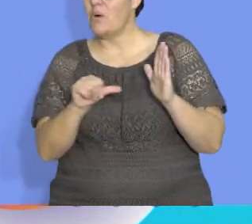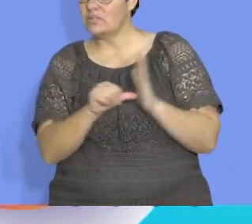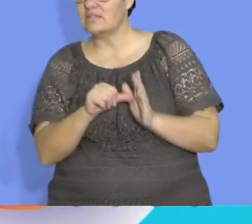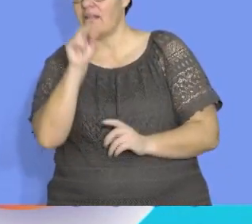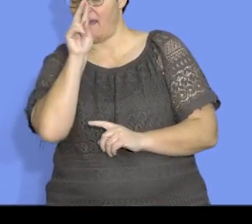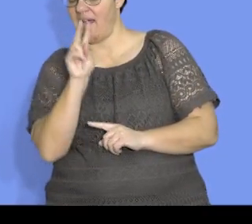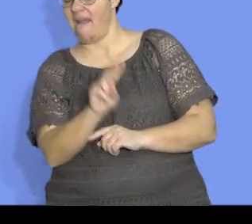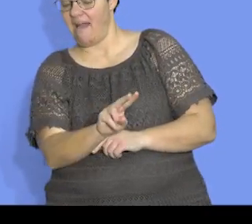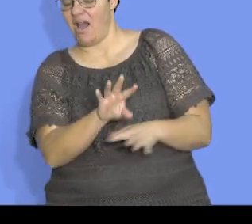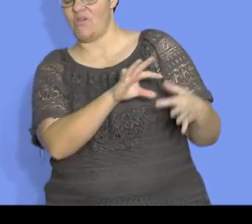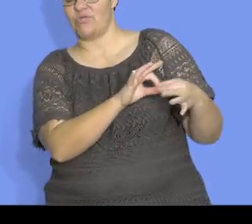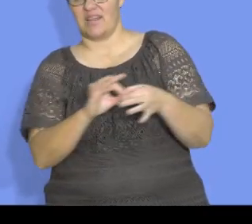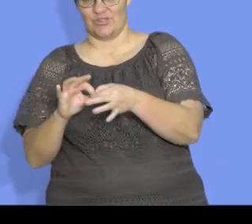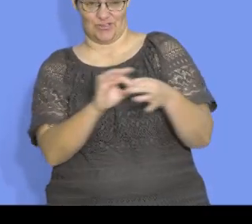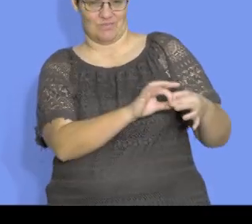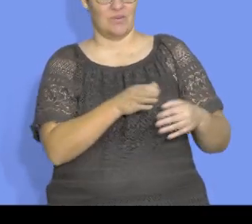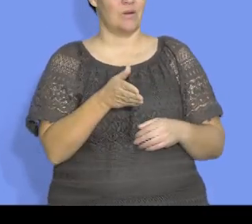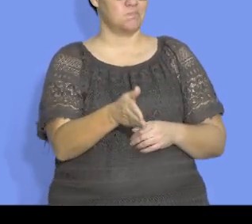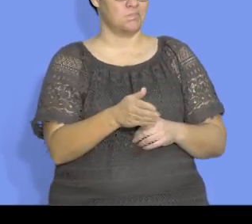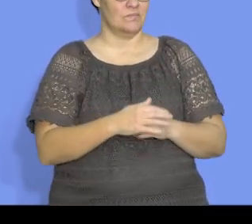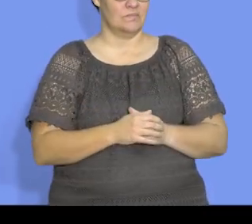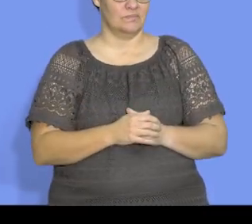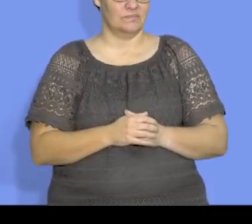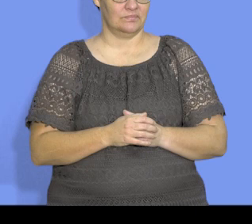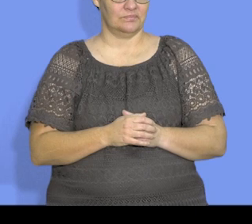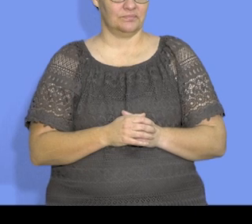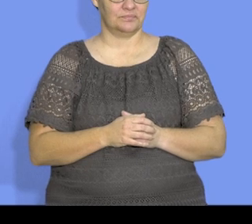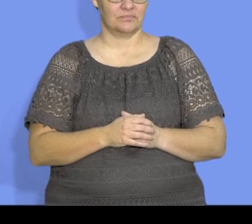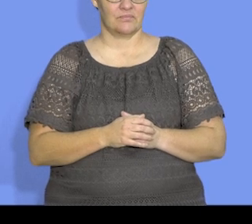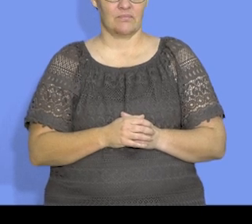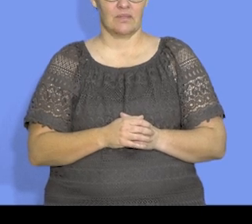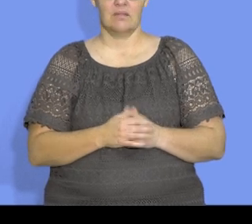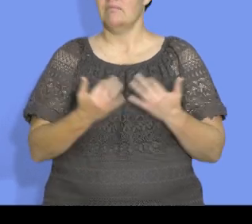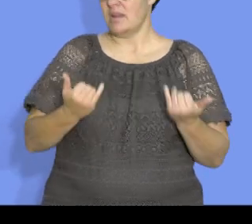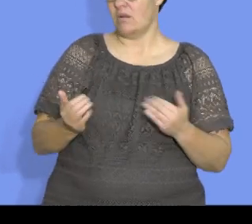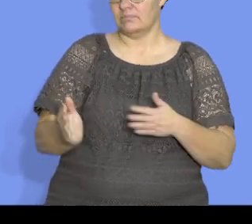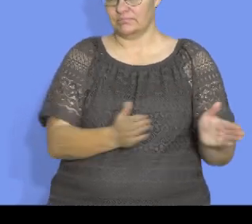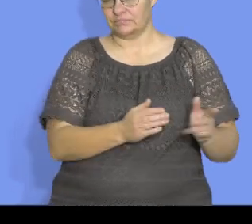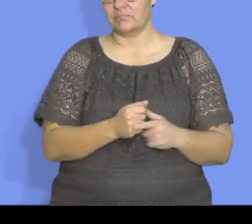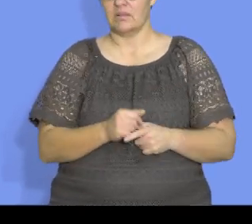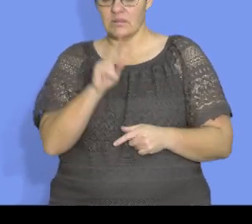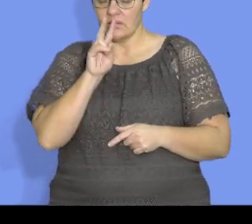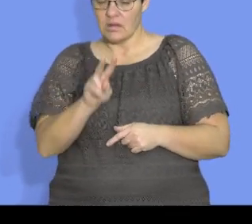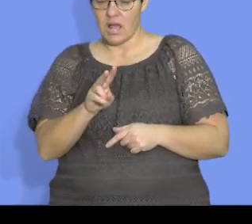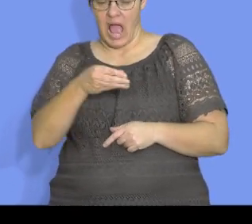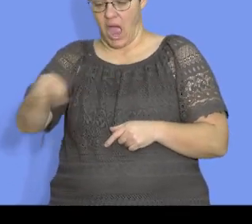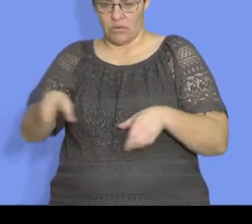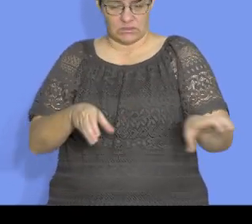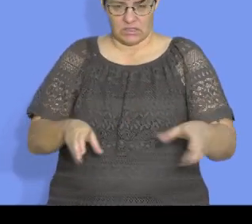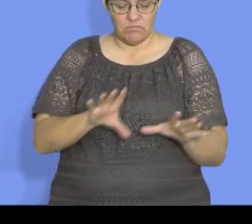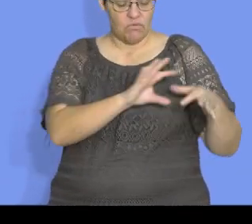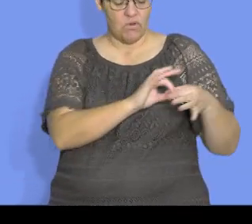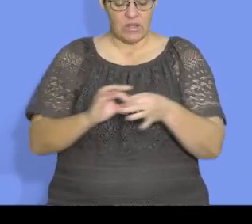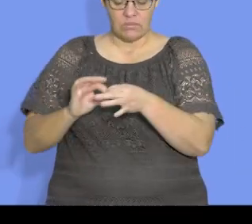us to see that particular relationship there. Now, let's have a look and let's separate out. And if we were doing